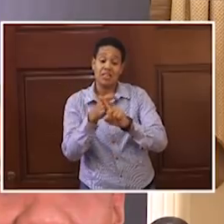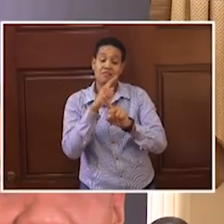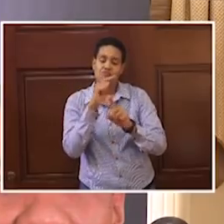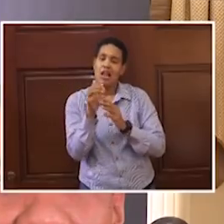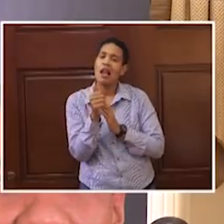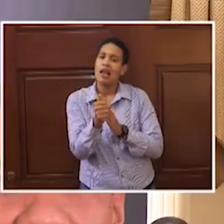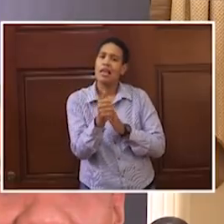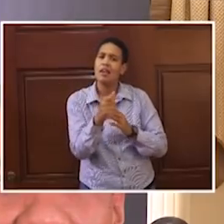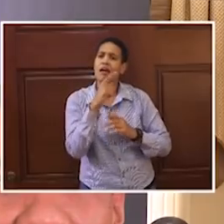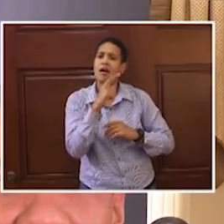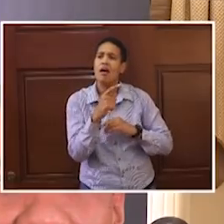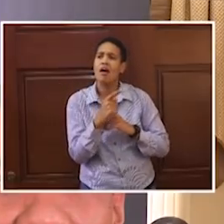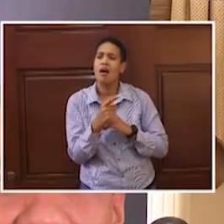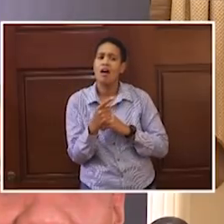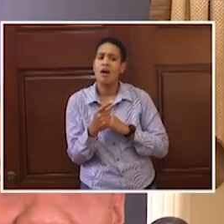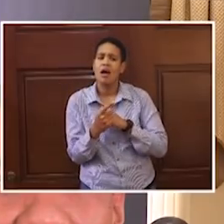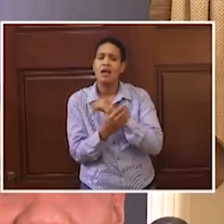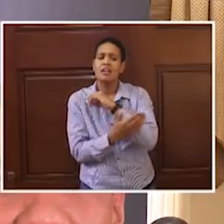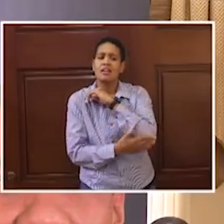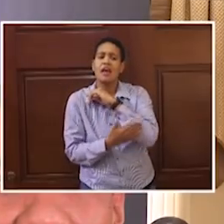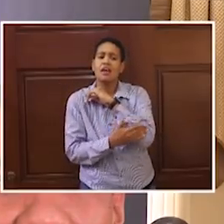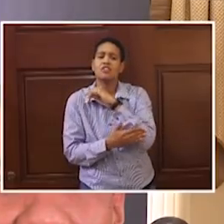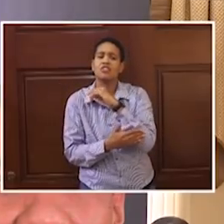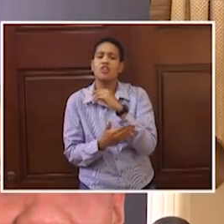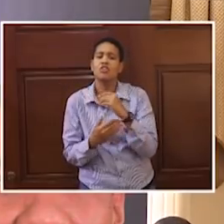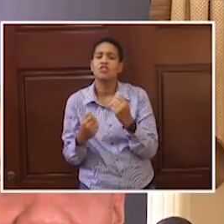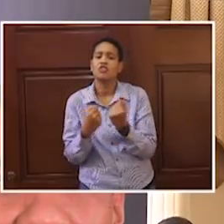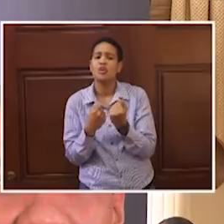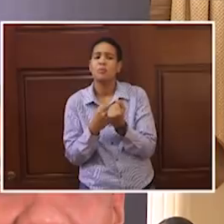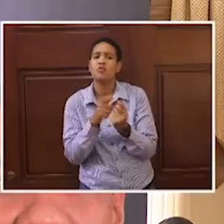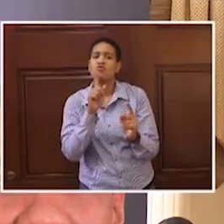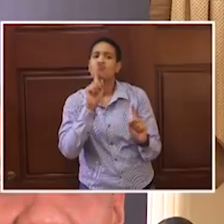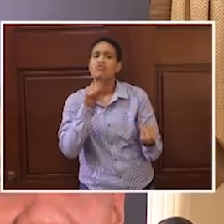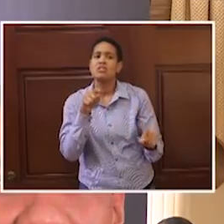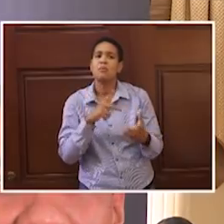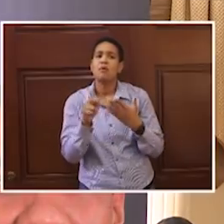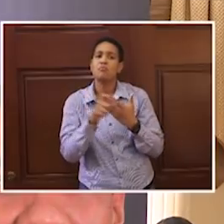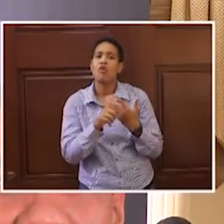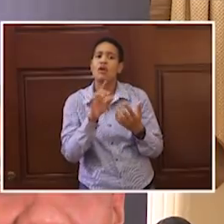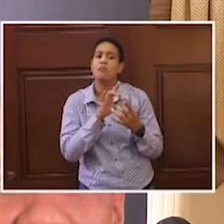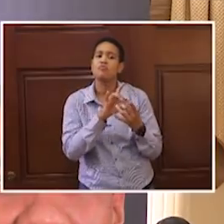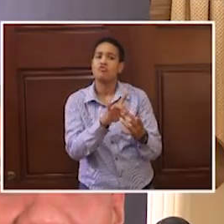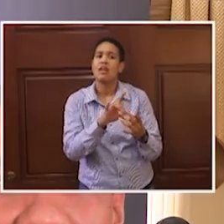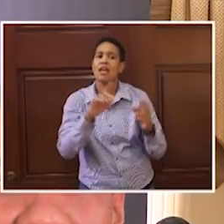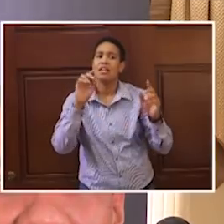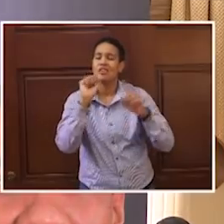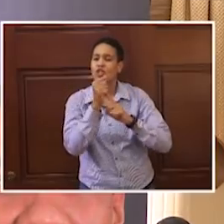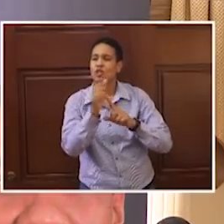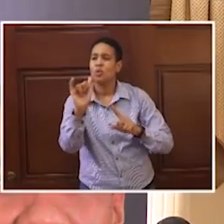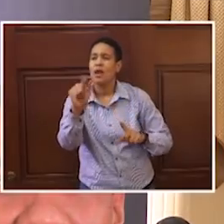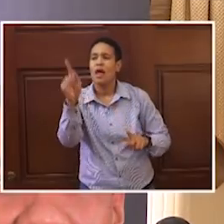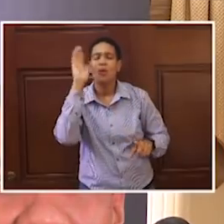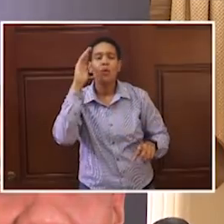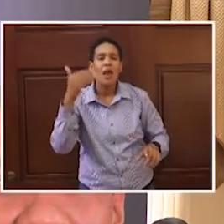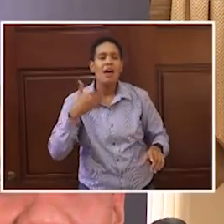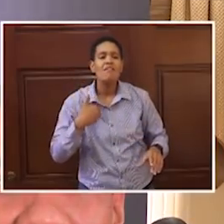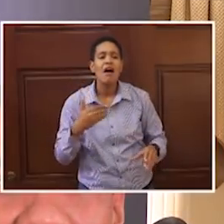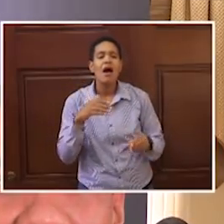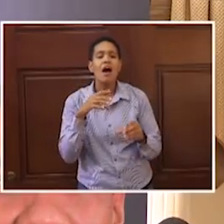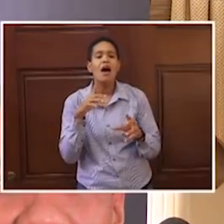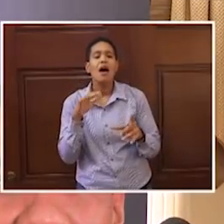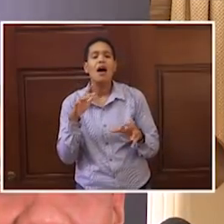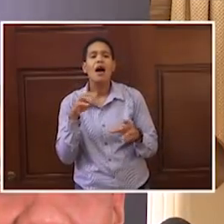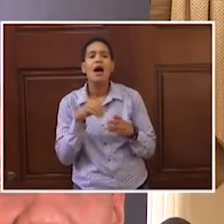on the National Relief Response Program. And in circumstances like you would have had